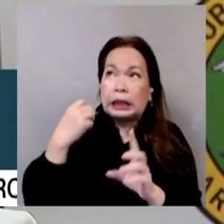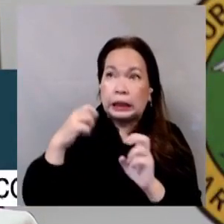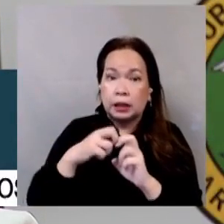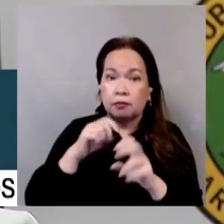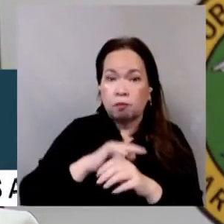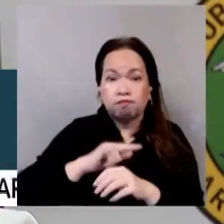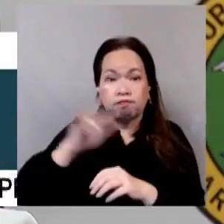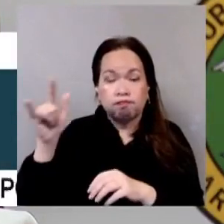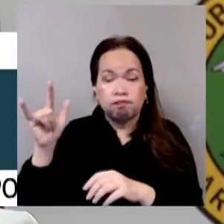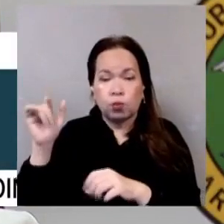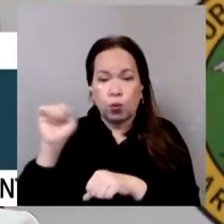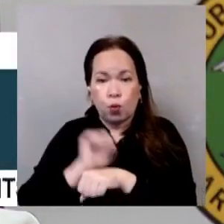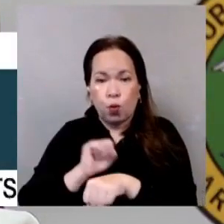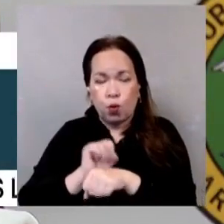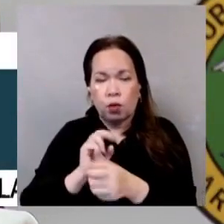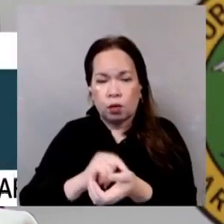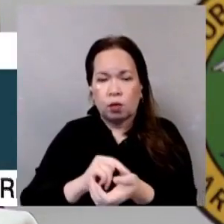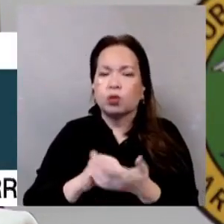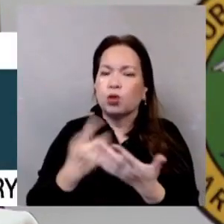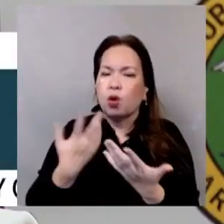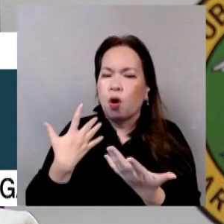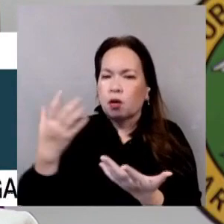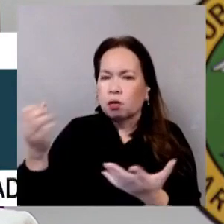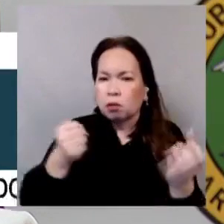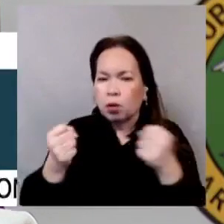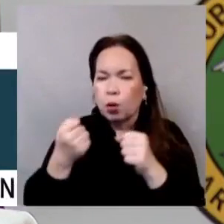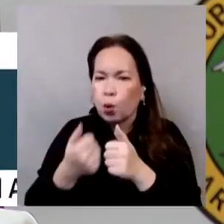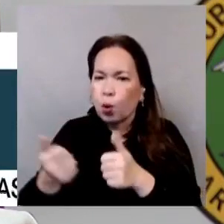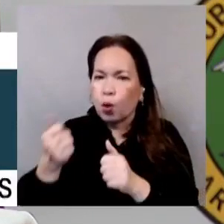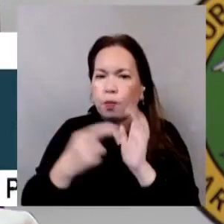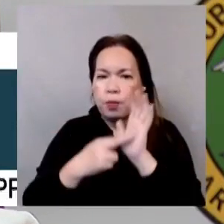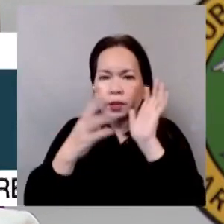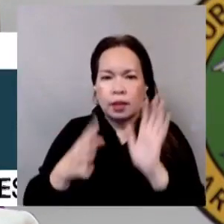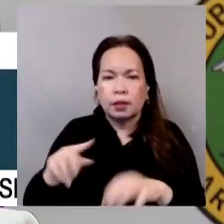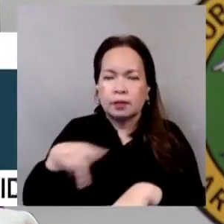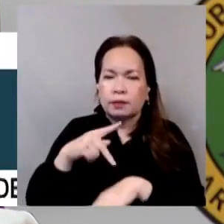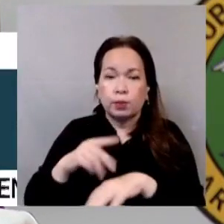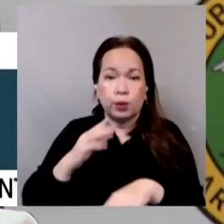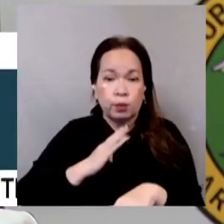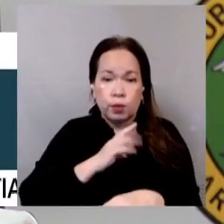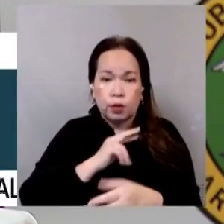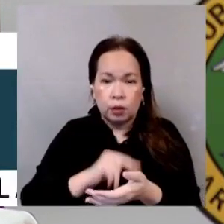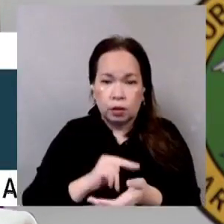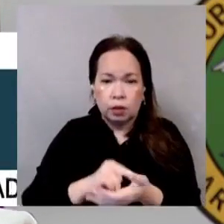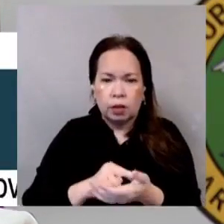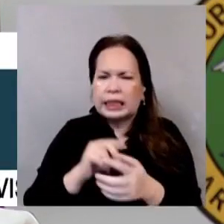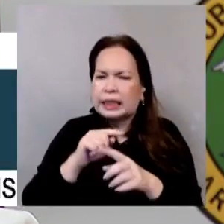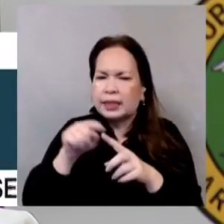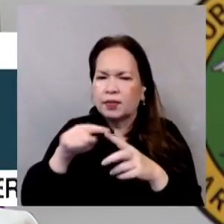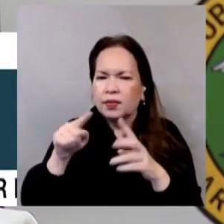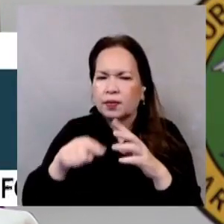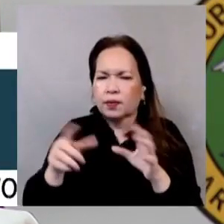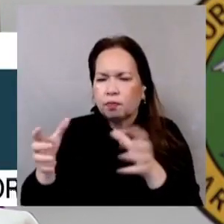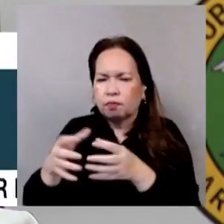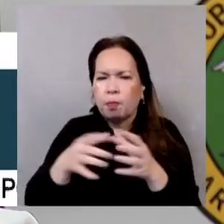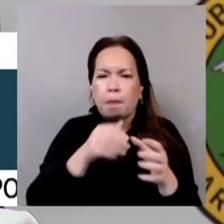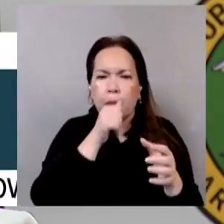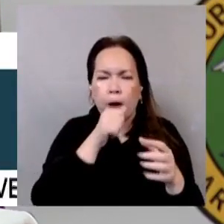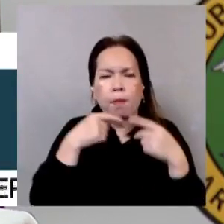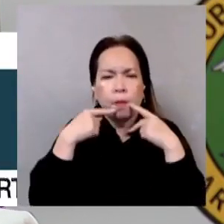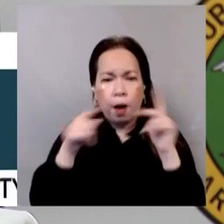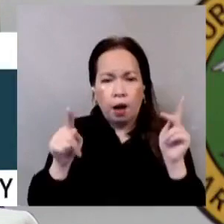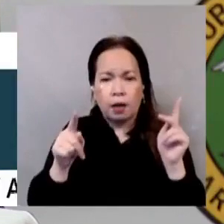Philippine Nurses Association, the Philippine Board of Nursing, the head of ANSAP, and the private and the public